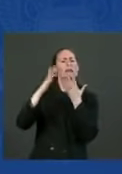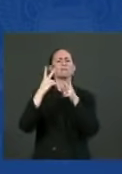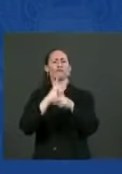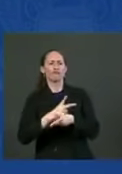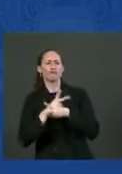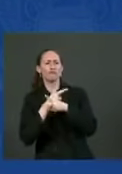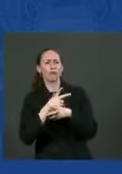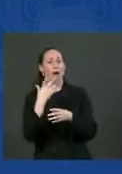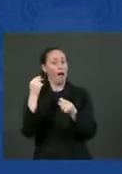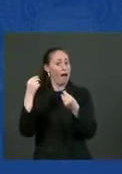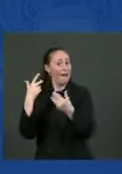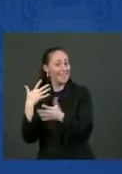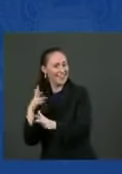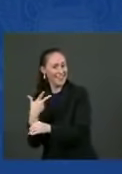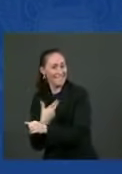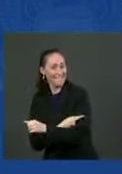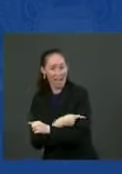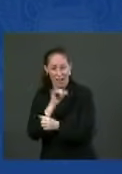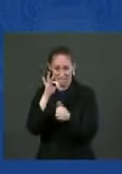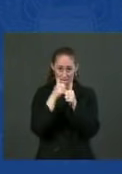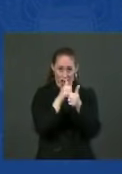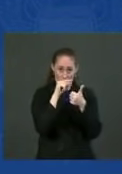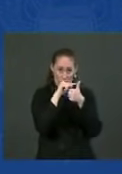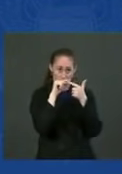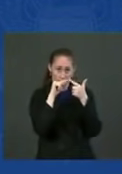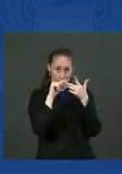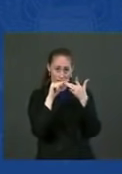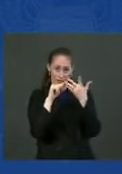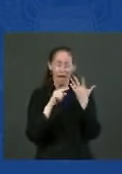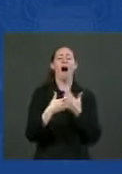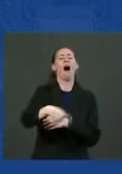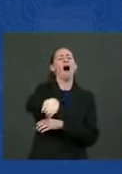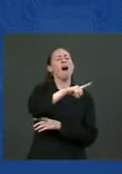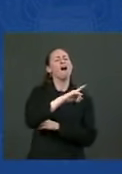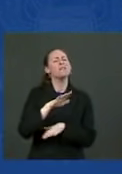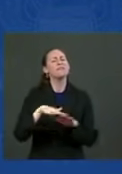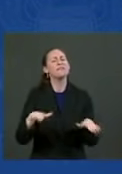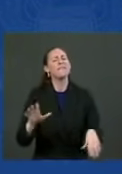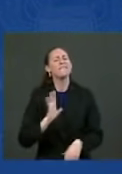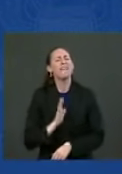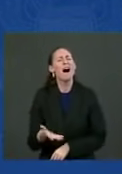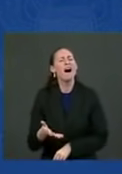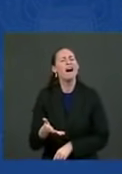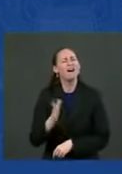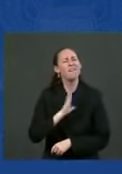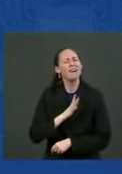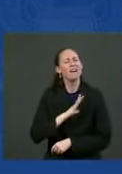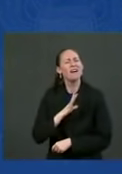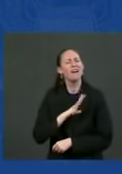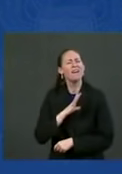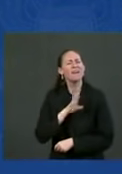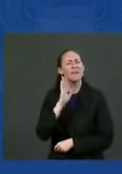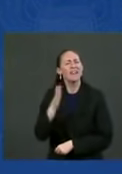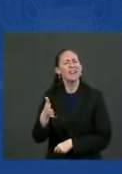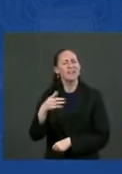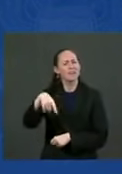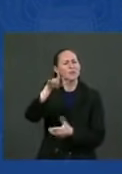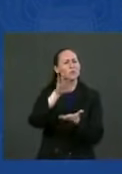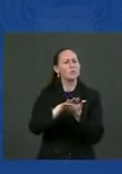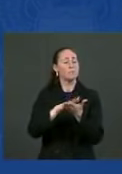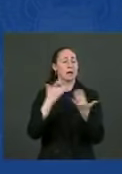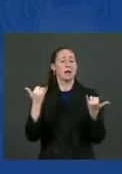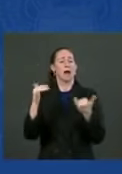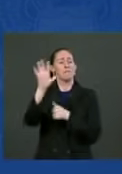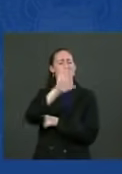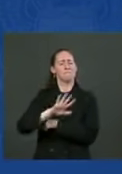vaccinations, then children can be safe from COVID-19 in schools. Today, about 90% of